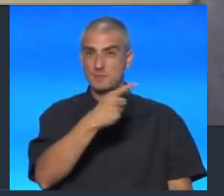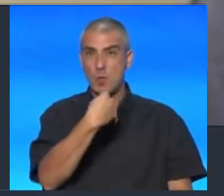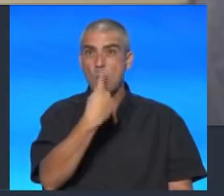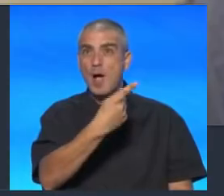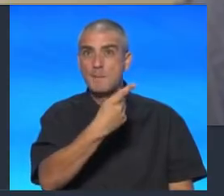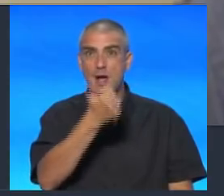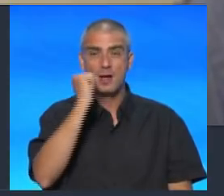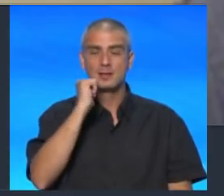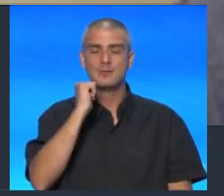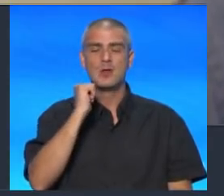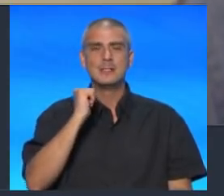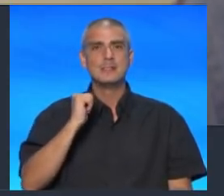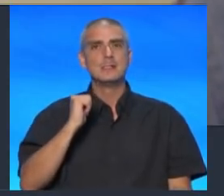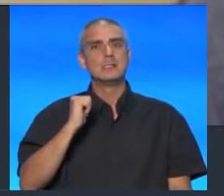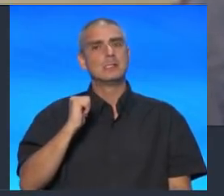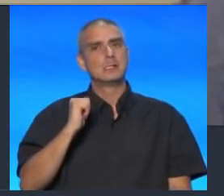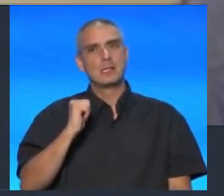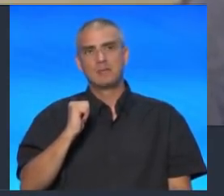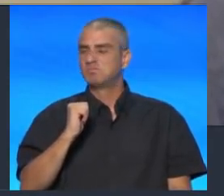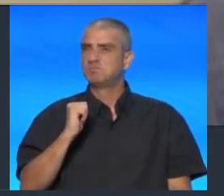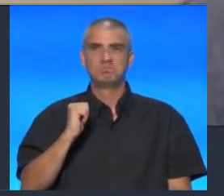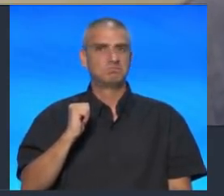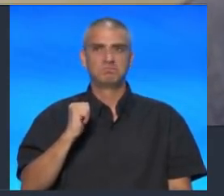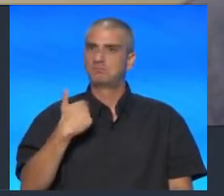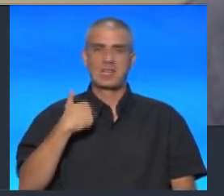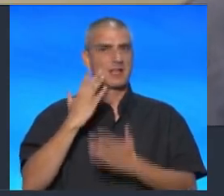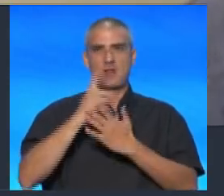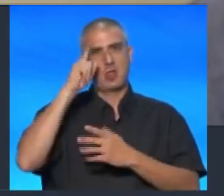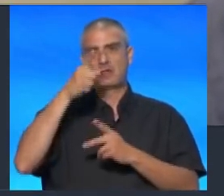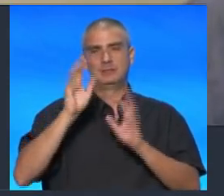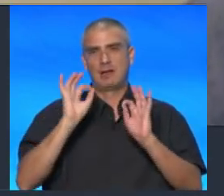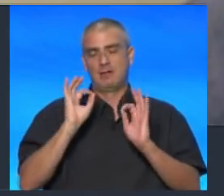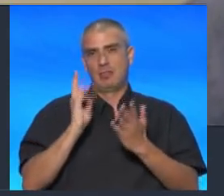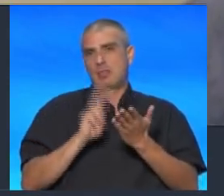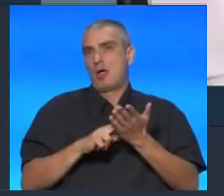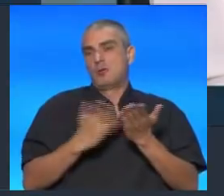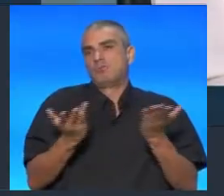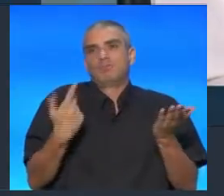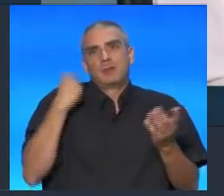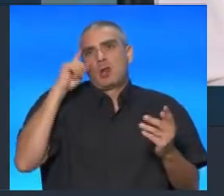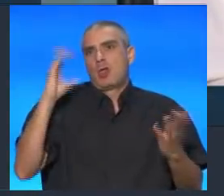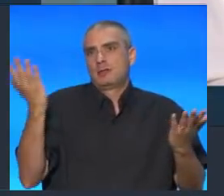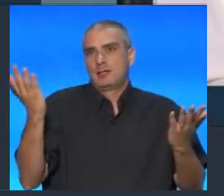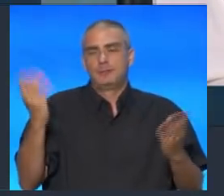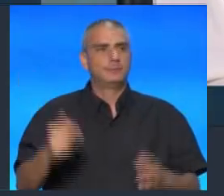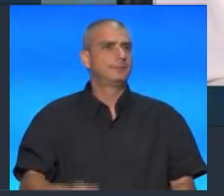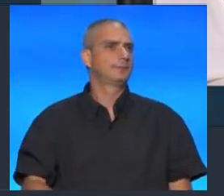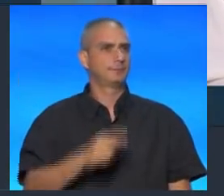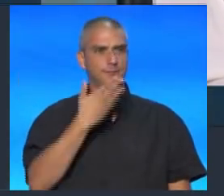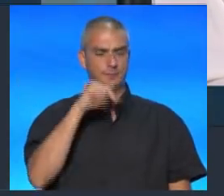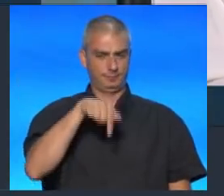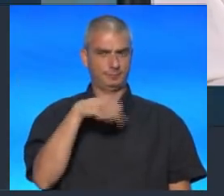yesterday, I don't know if that's true anymore. I don't know. You know, here in Israel, it